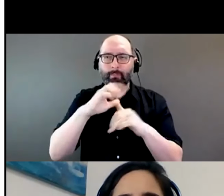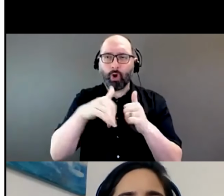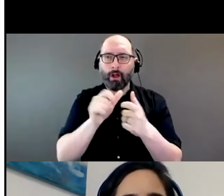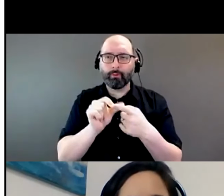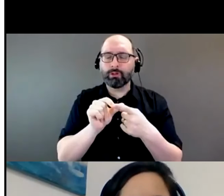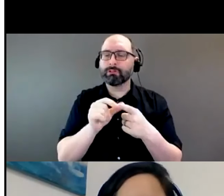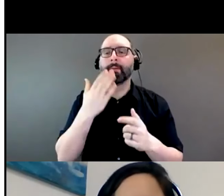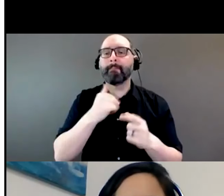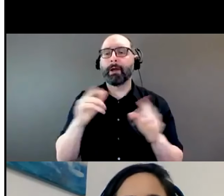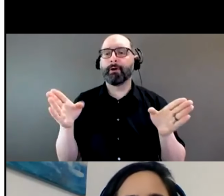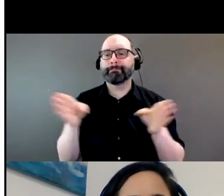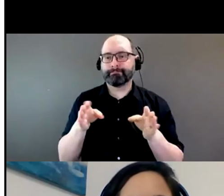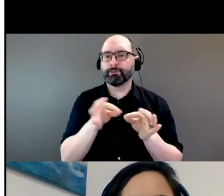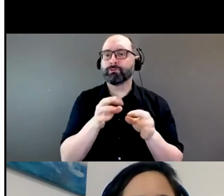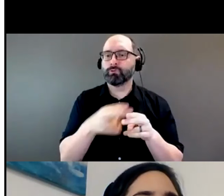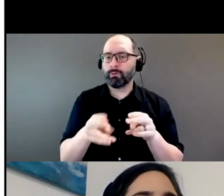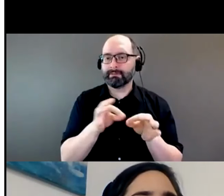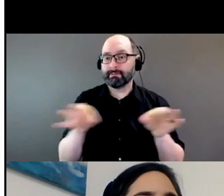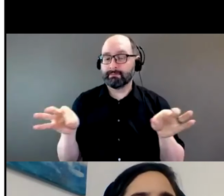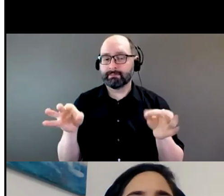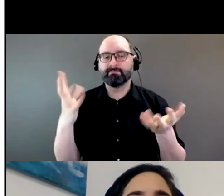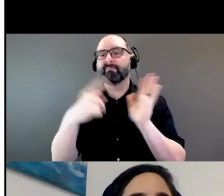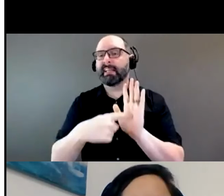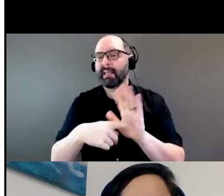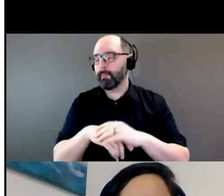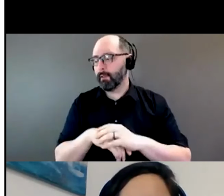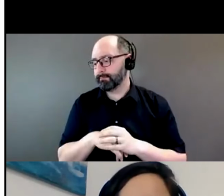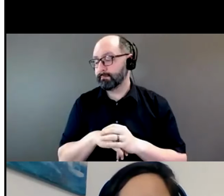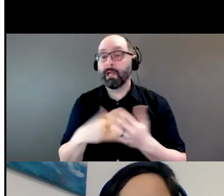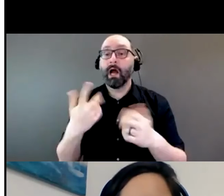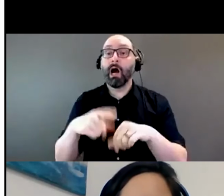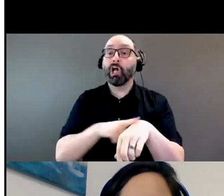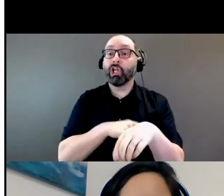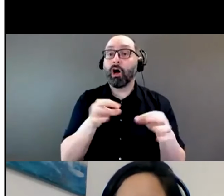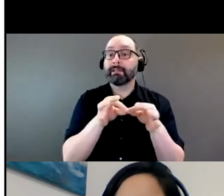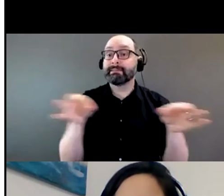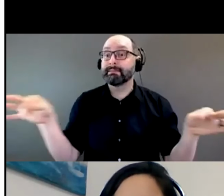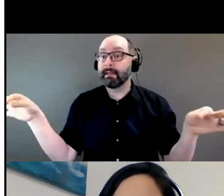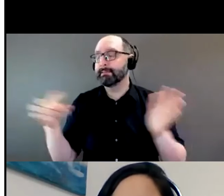So for example, if one example of a longer sentence might be,